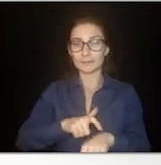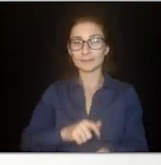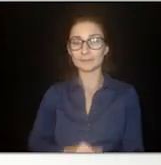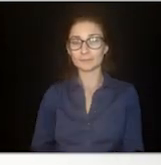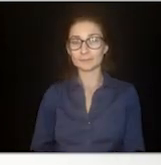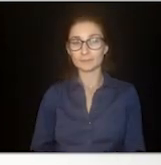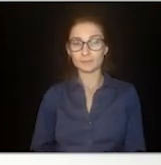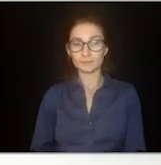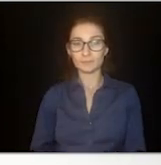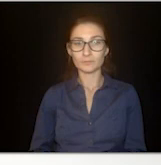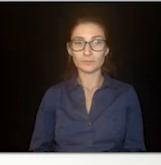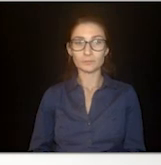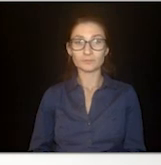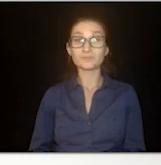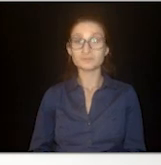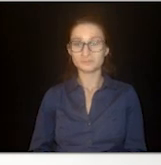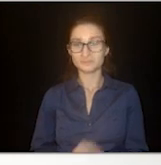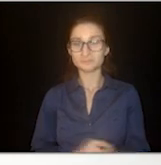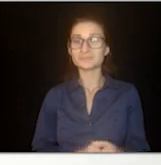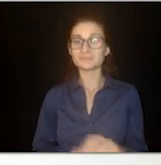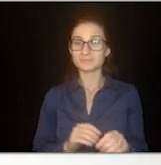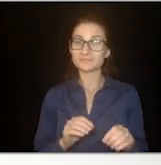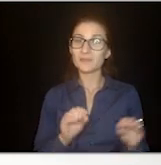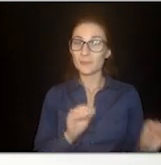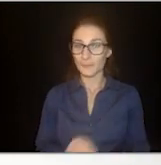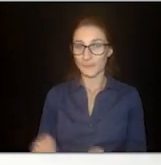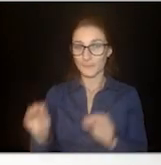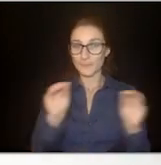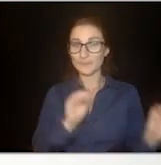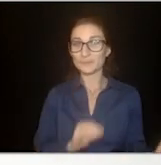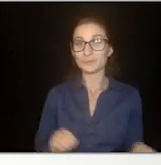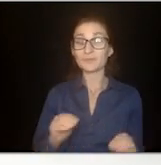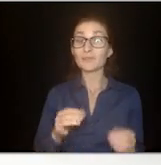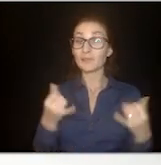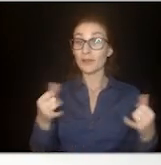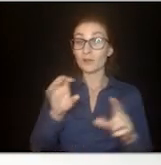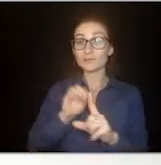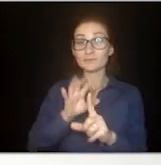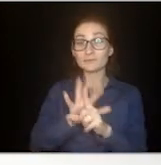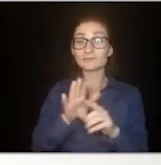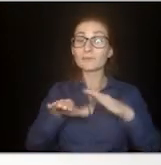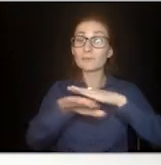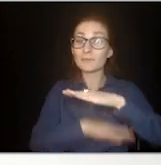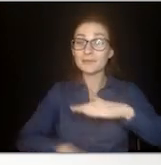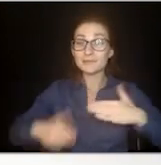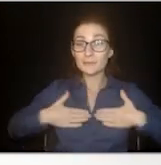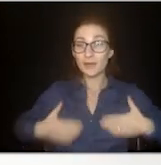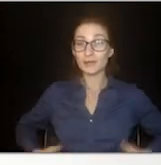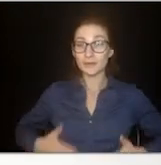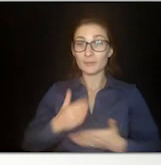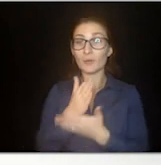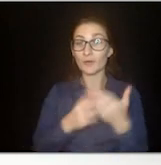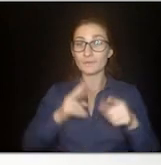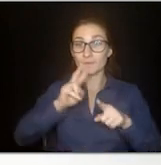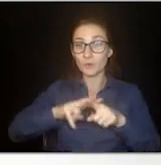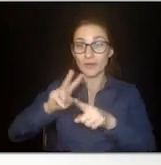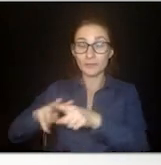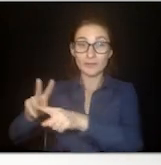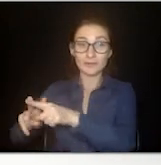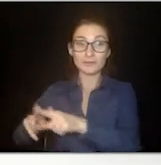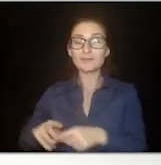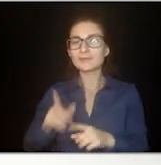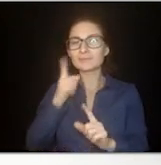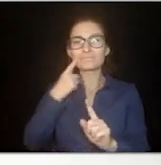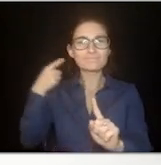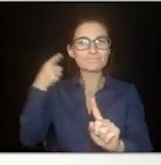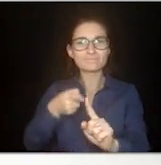on her movement. While And Ms. there it Mallory is goes. exposing Arna to basic body parts vocabulary, the main goal of the